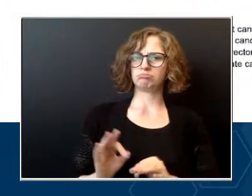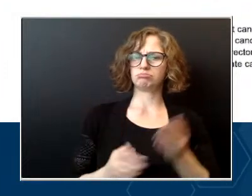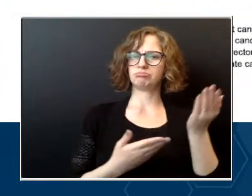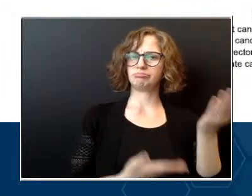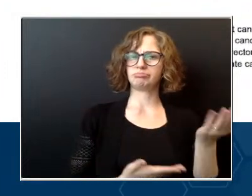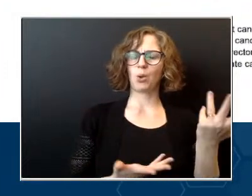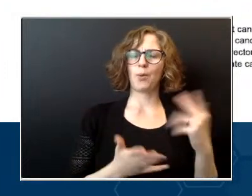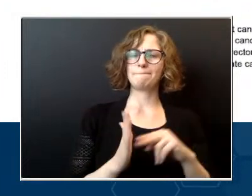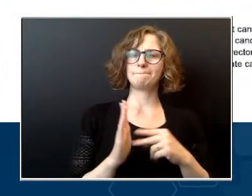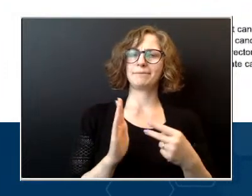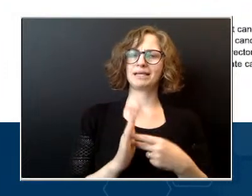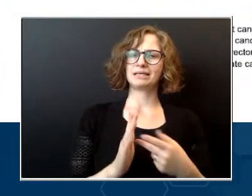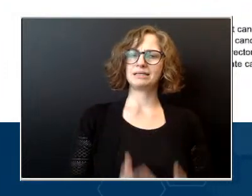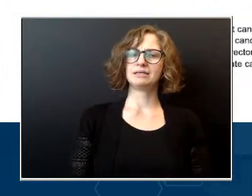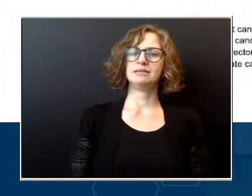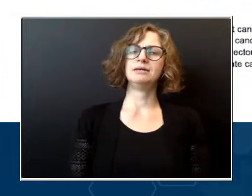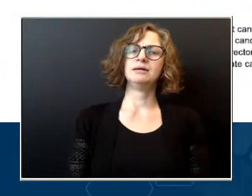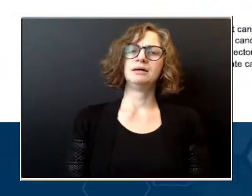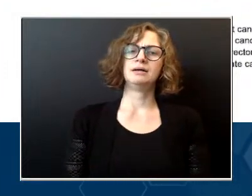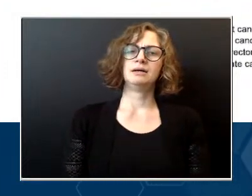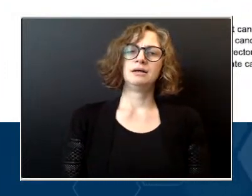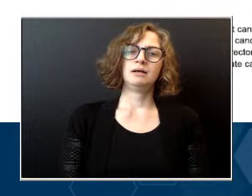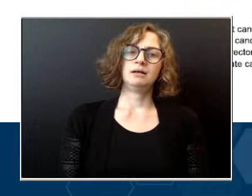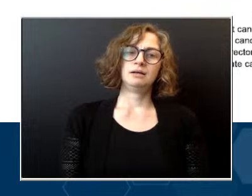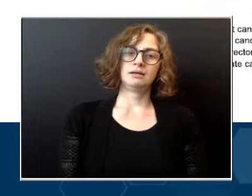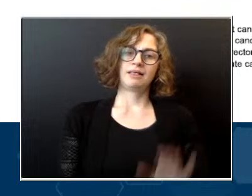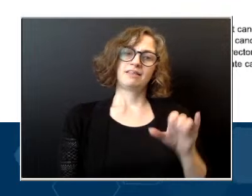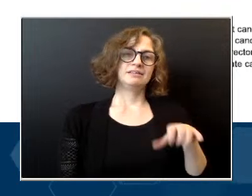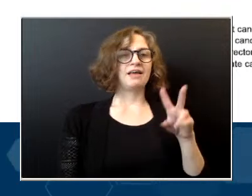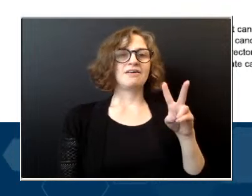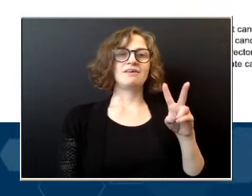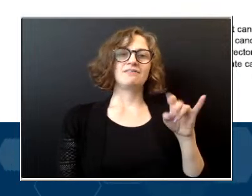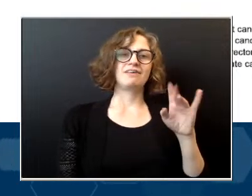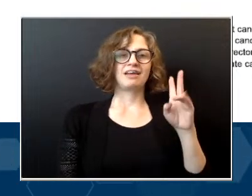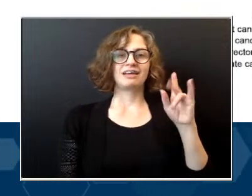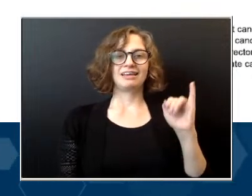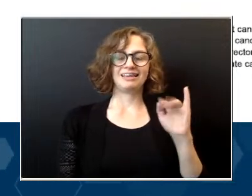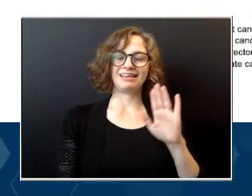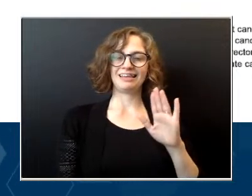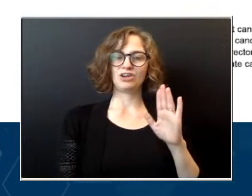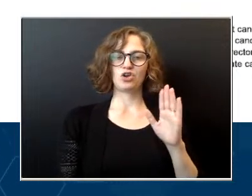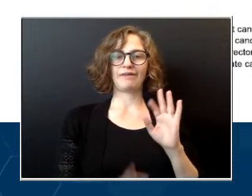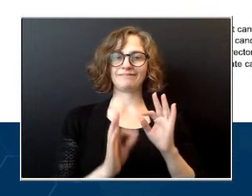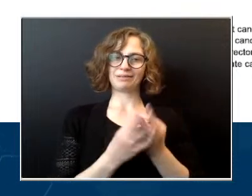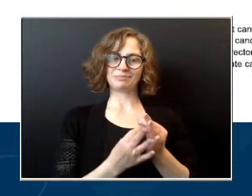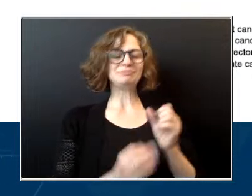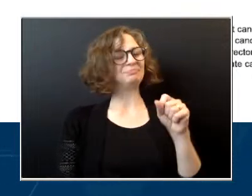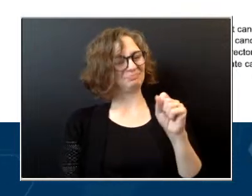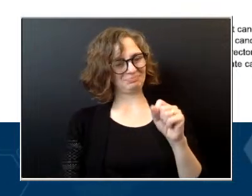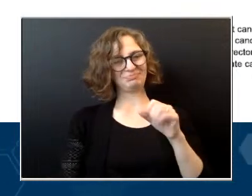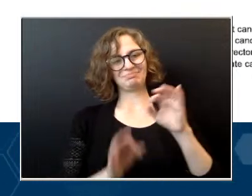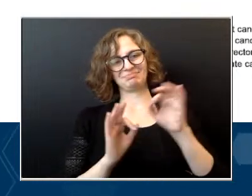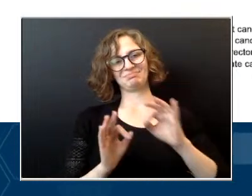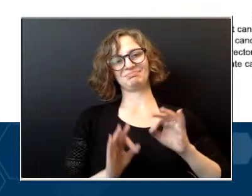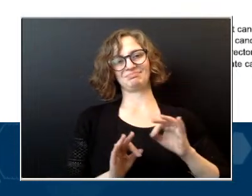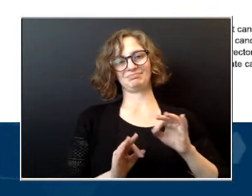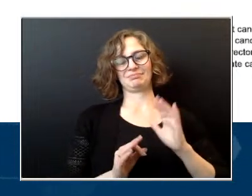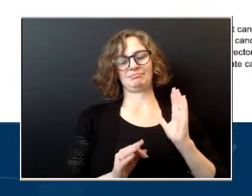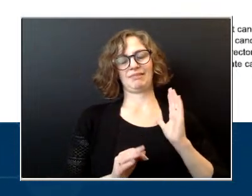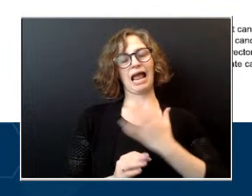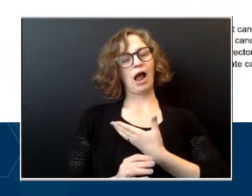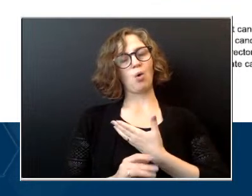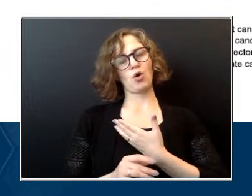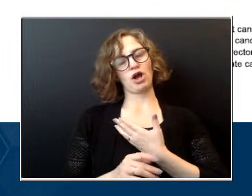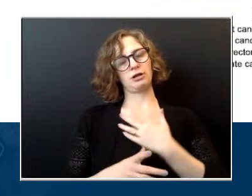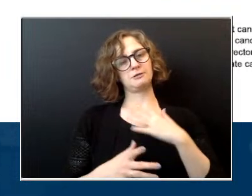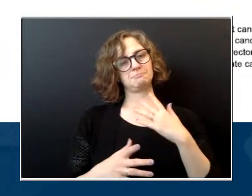you, this is like even Vicky's pedigree. So this is just outlining how extensive we go through family history